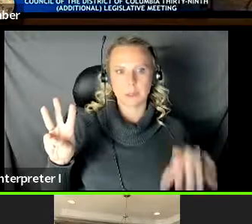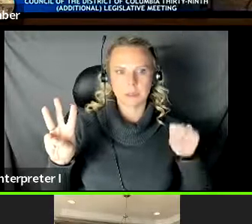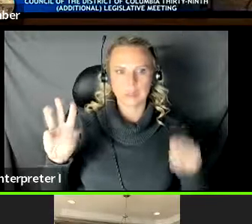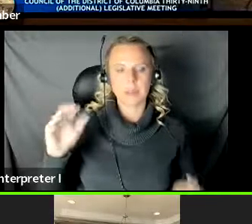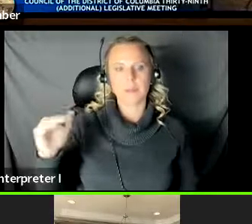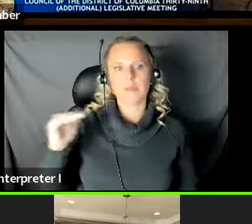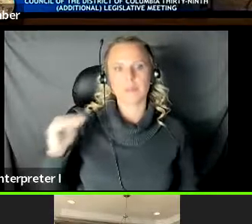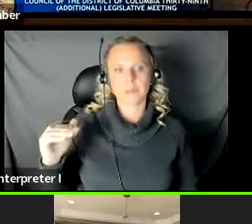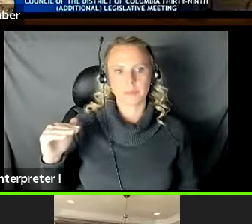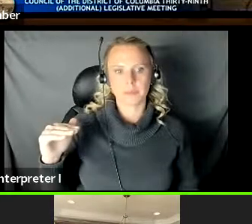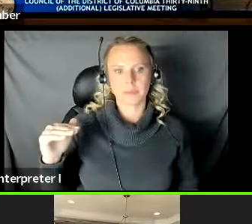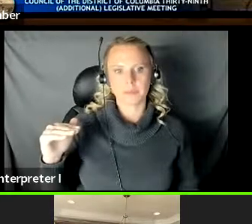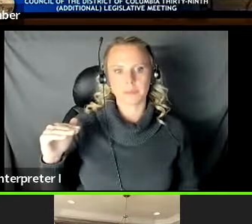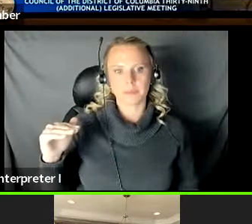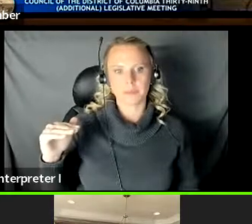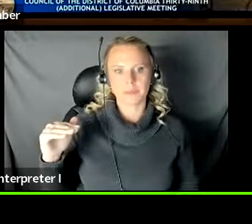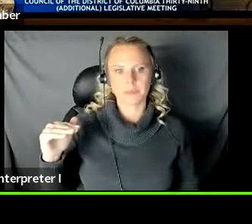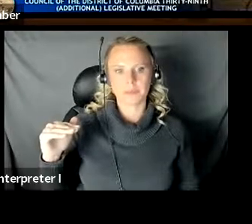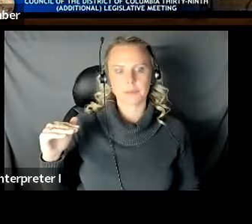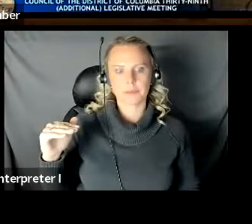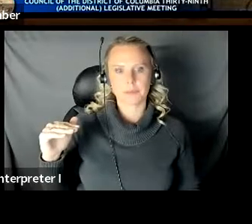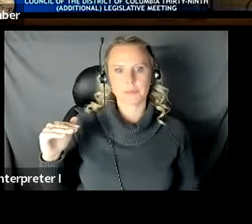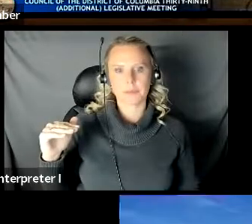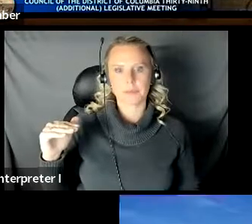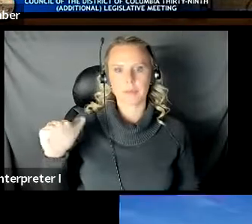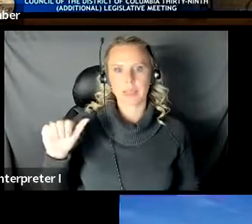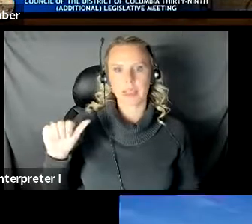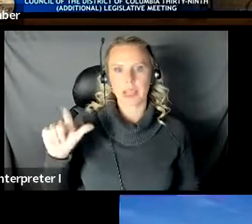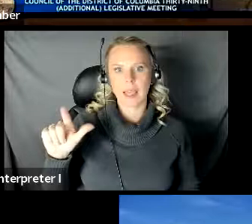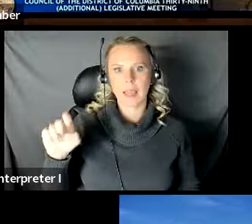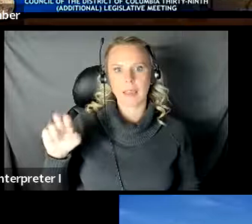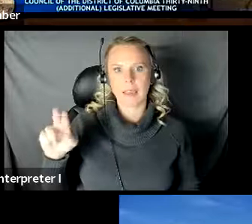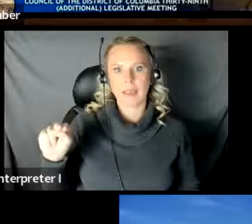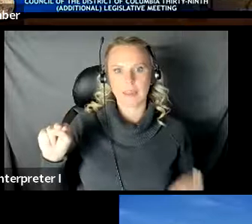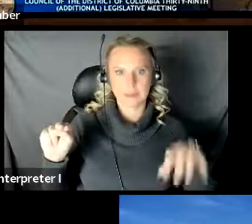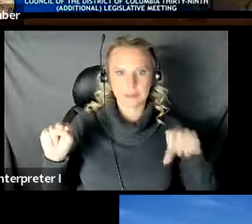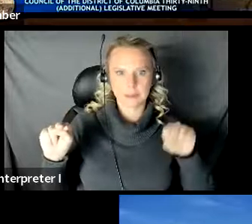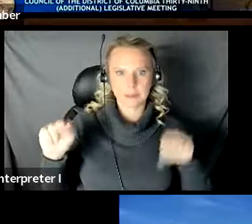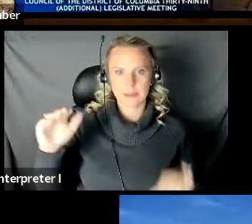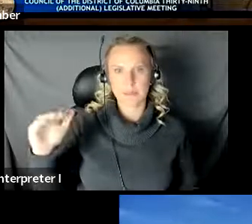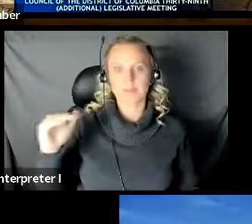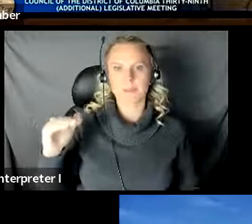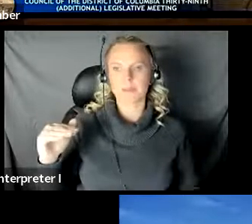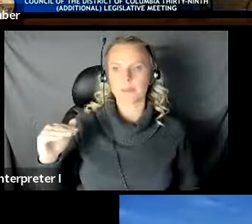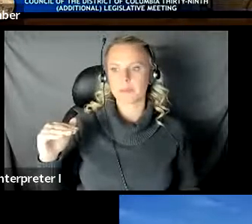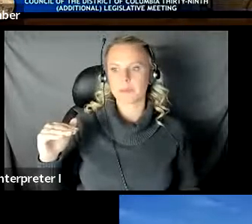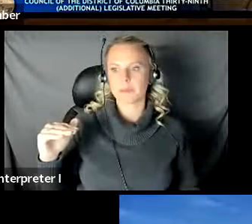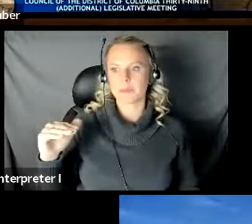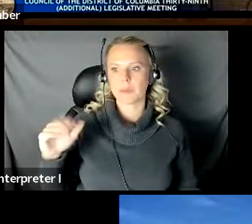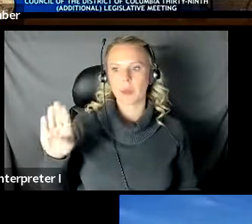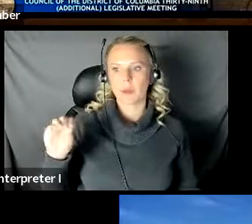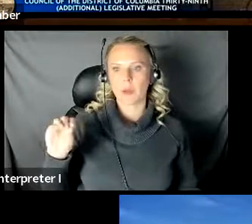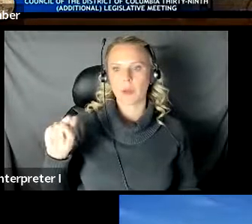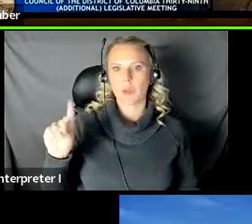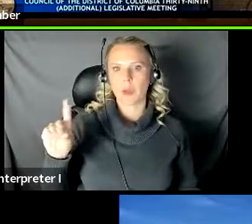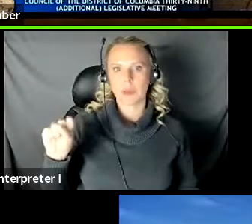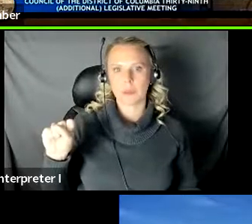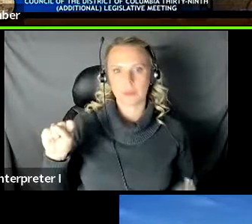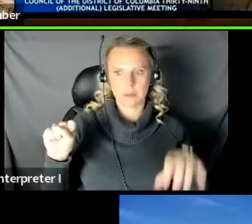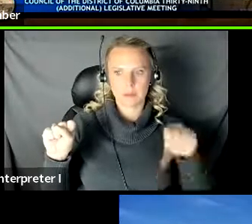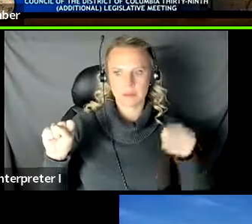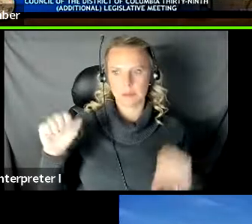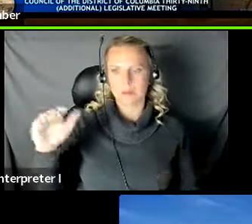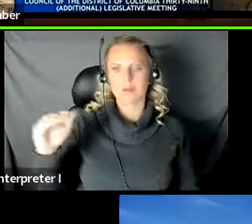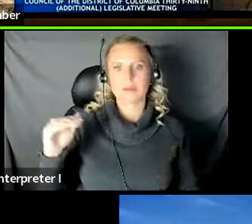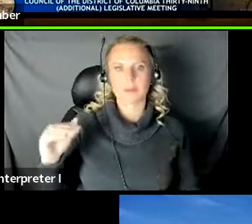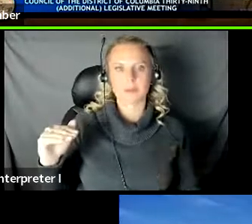Yes. Councilmember Trayon White votes yes. Councilmember Allen. Yes. Councilmember Allen votes yes. Councilmember Bonds. Yes.